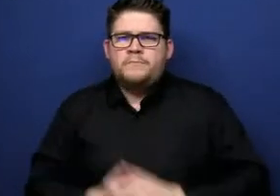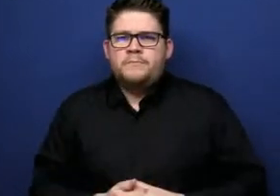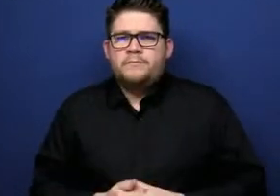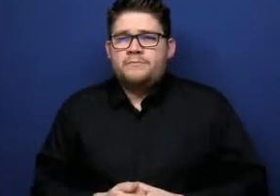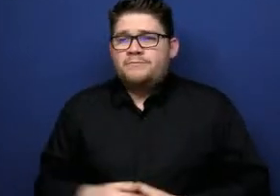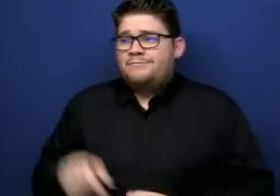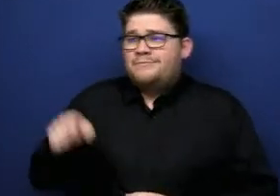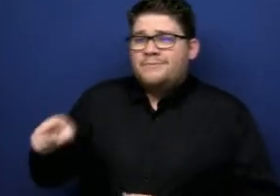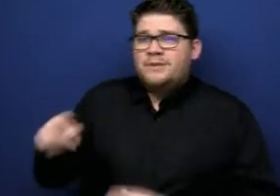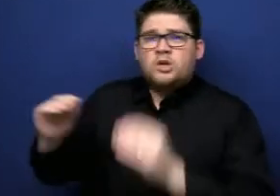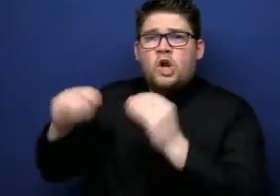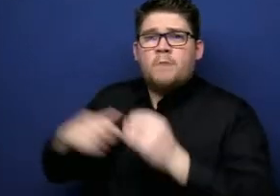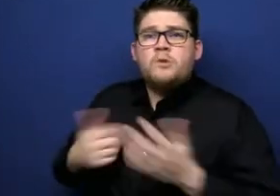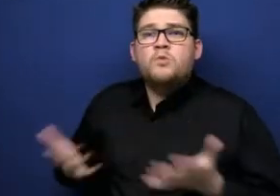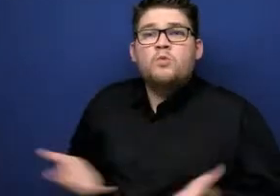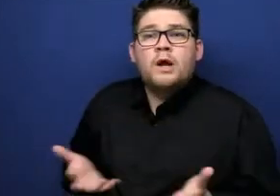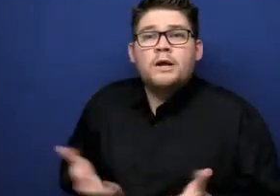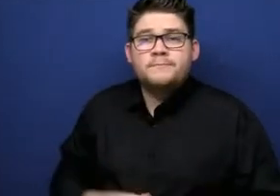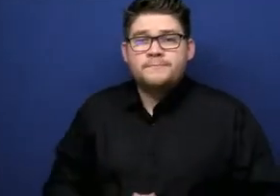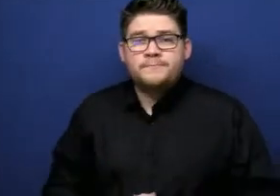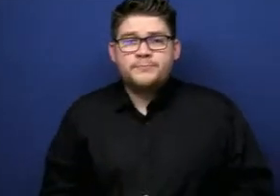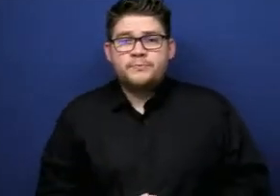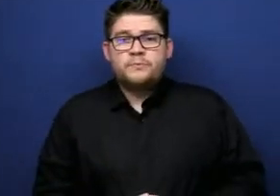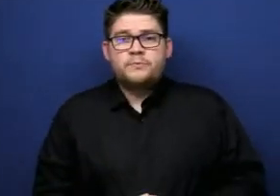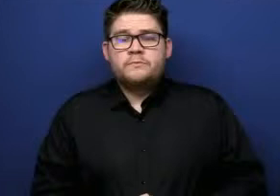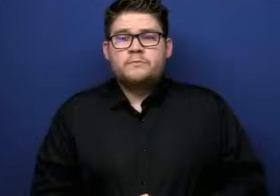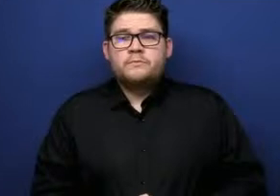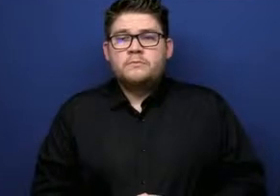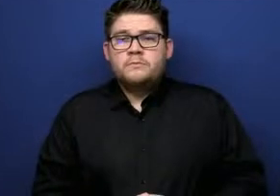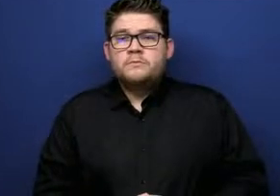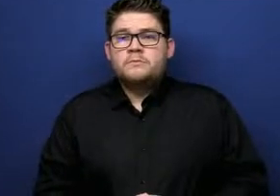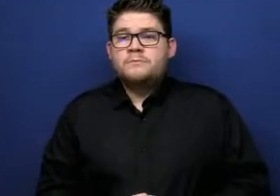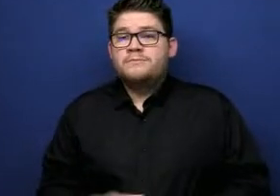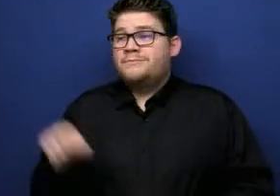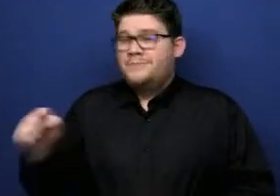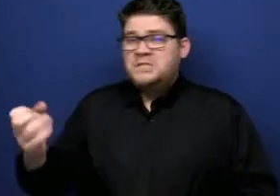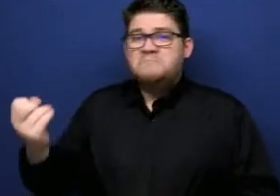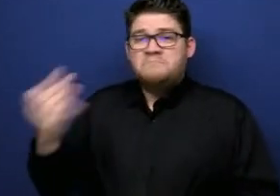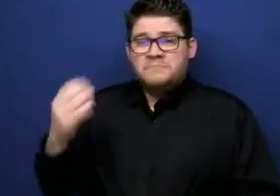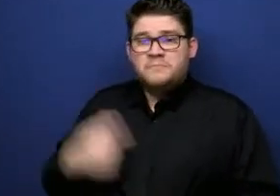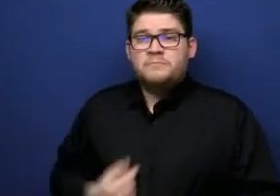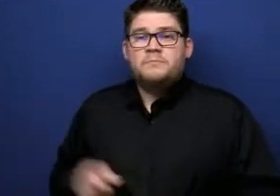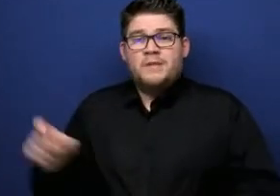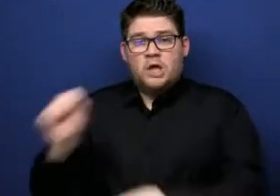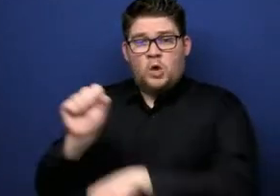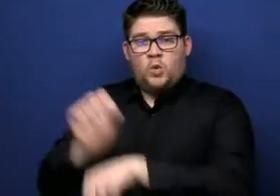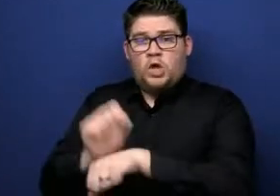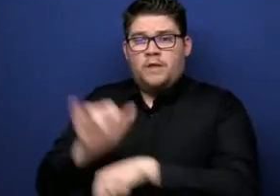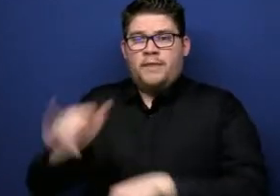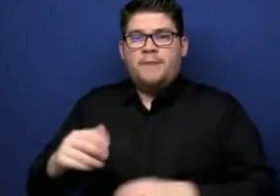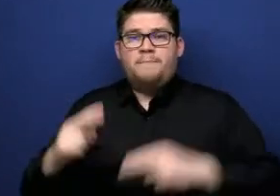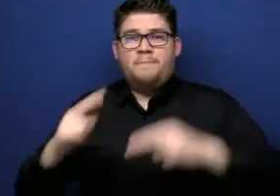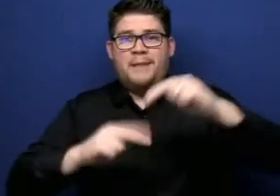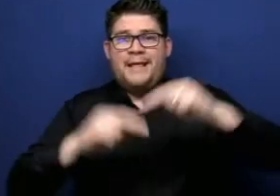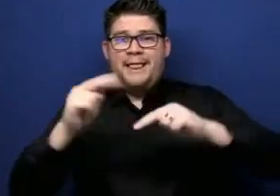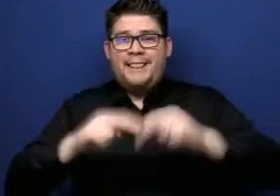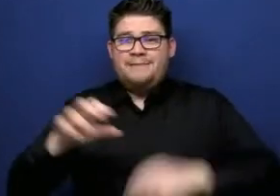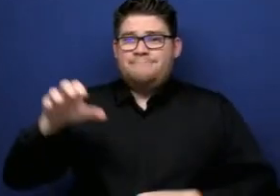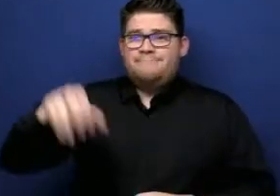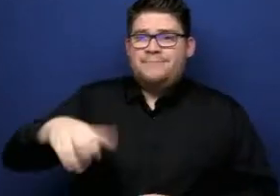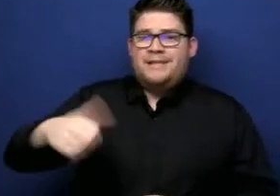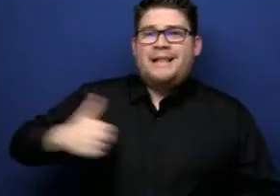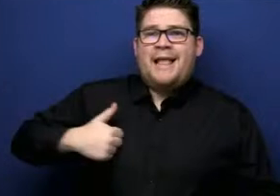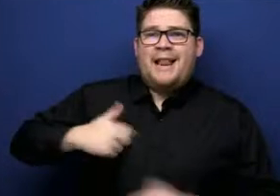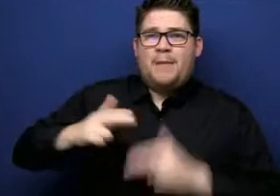Robert, I worked in the Canada compound. Did you know it was the largest fur store in